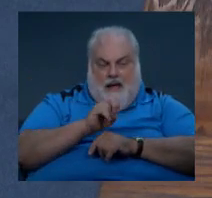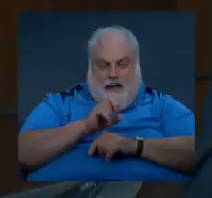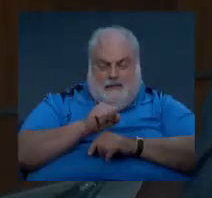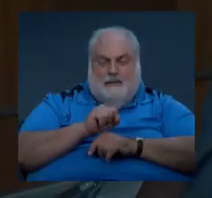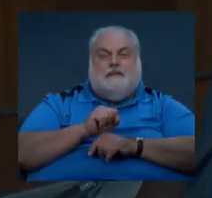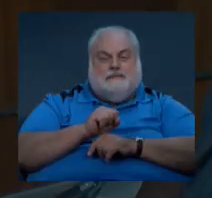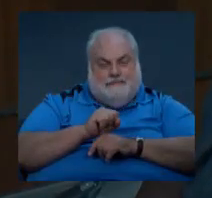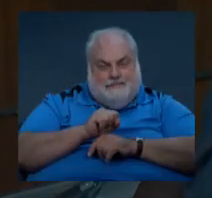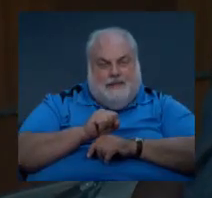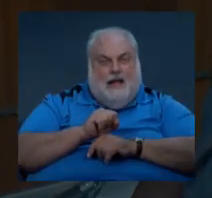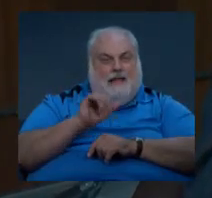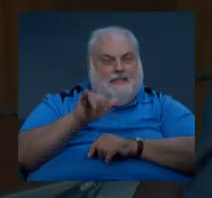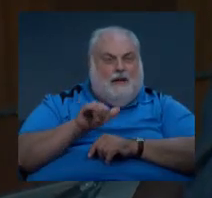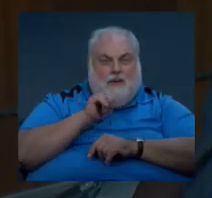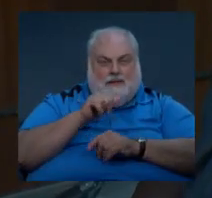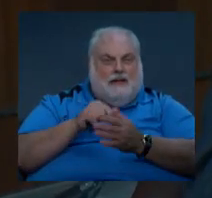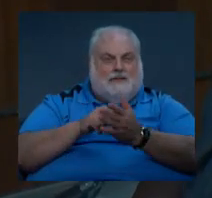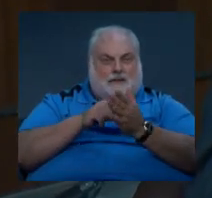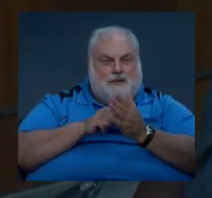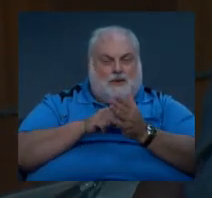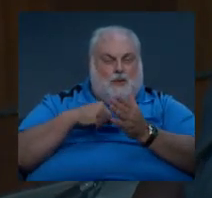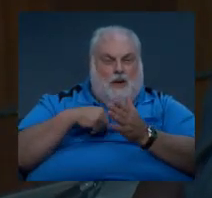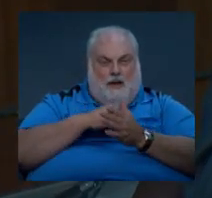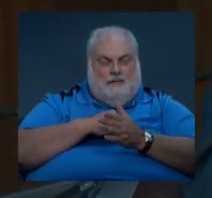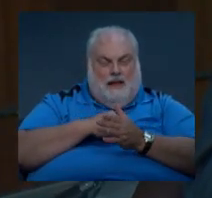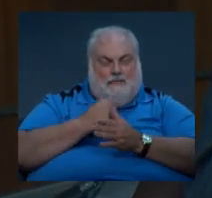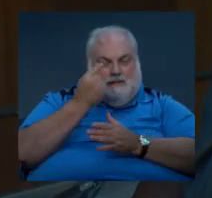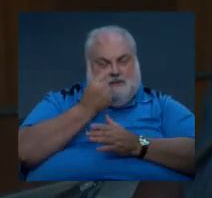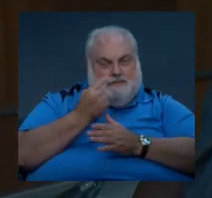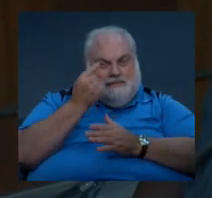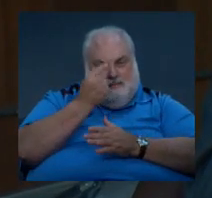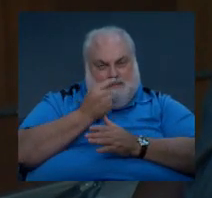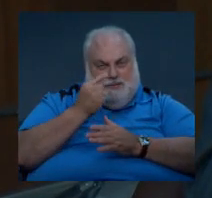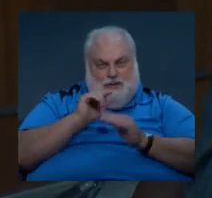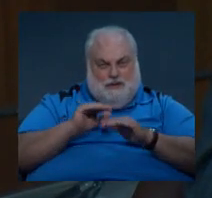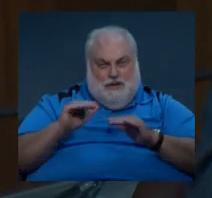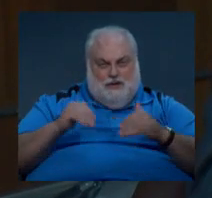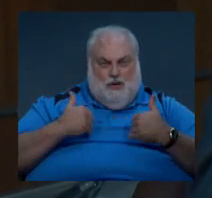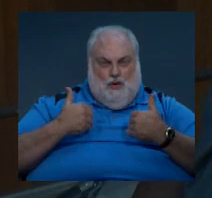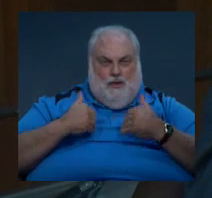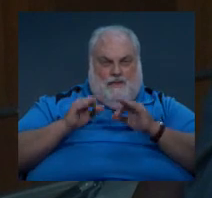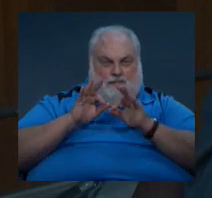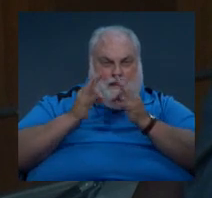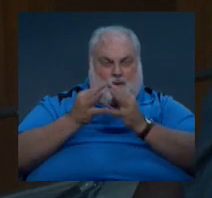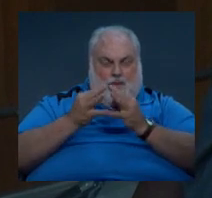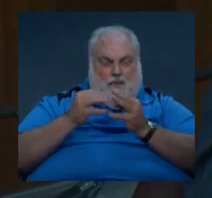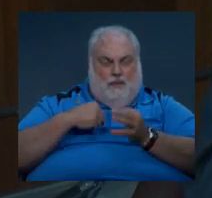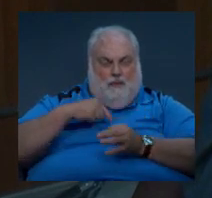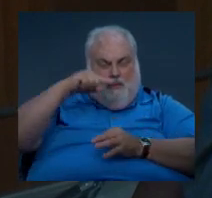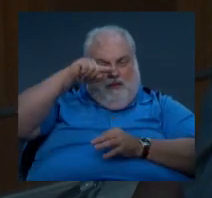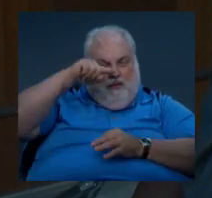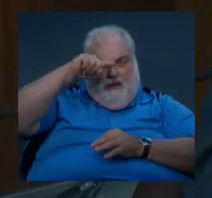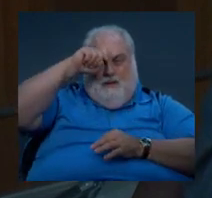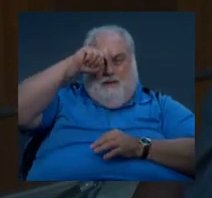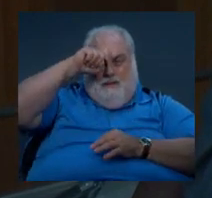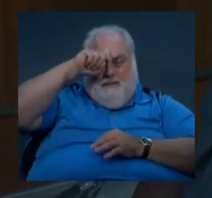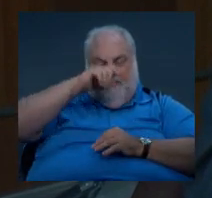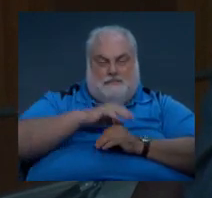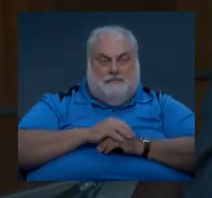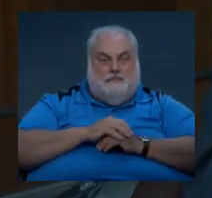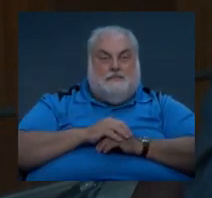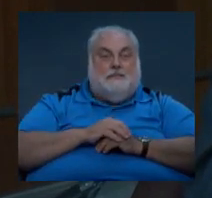because that was not brought before Children, Youth, and Families. That was one of the questions that we were getting from some